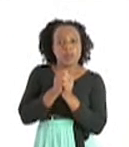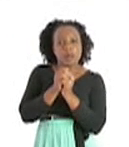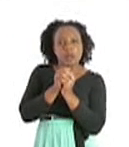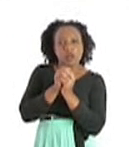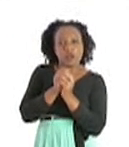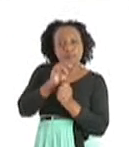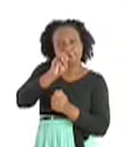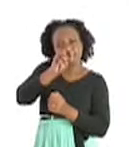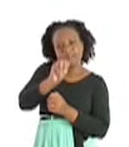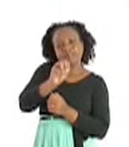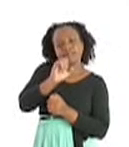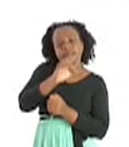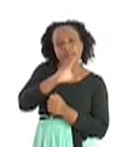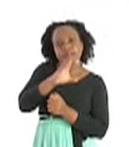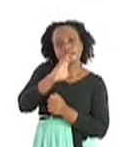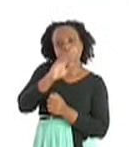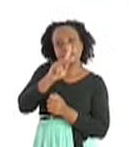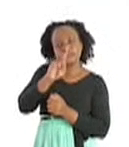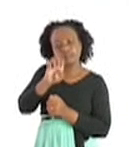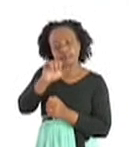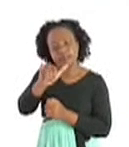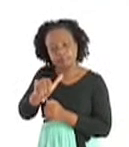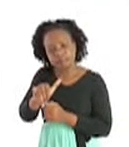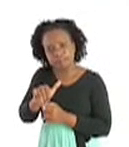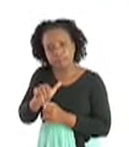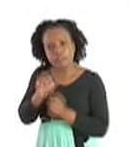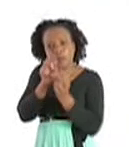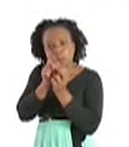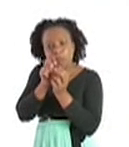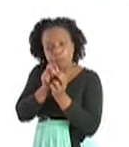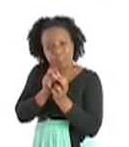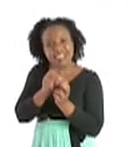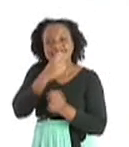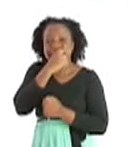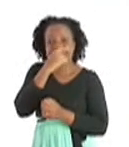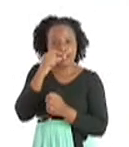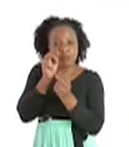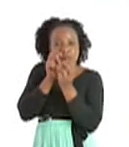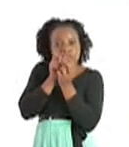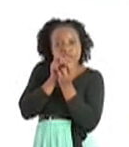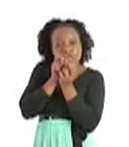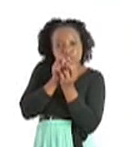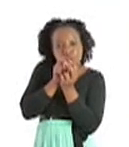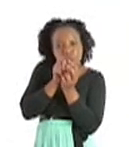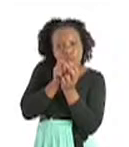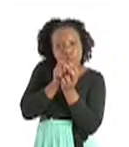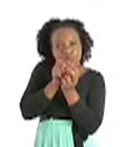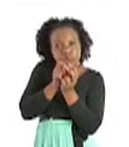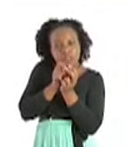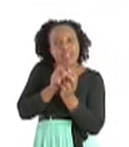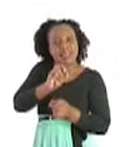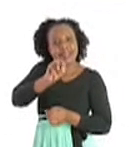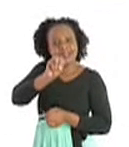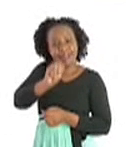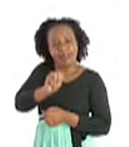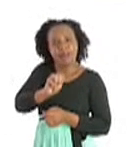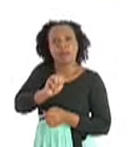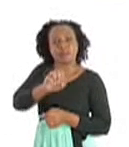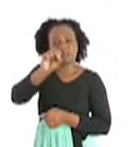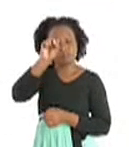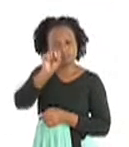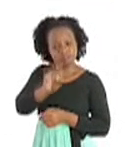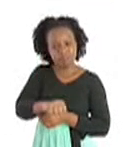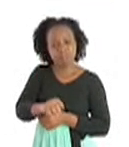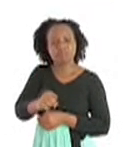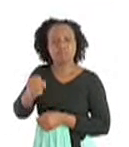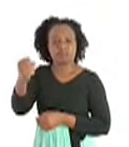Mouse. We all love Mickey Mouse. Now, this is the name of a mouse, so it must be written with a